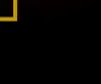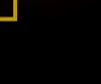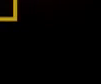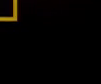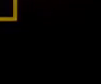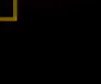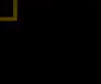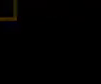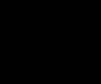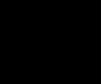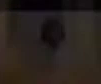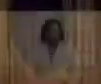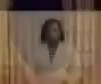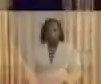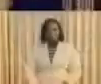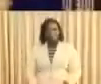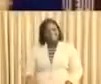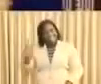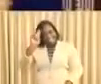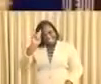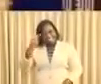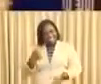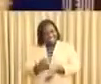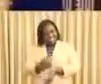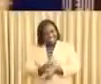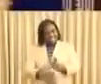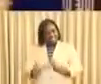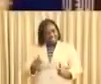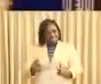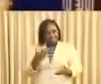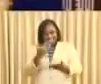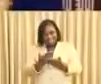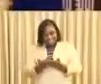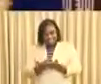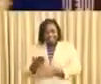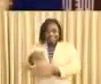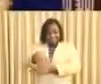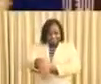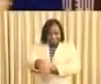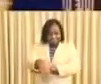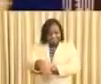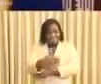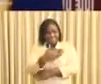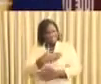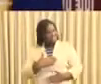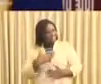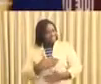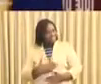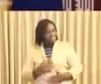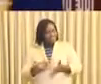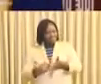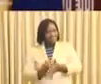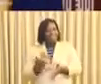Fellow Ghanaians, good evening. It is a privilege for me once again to come into your